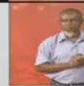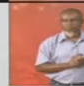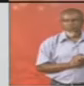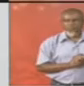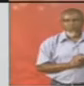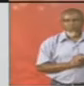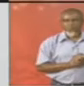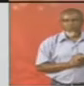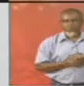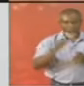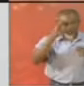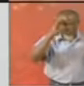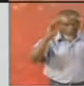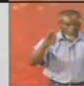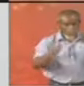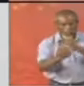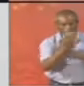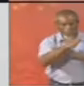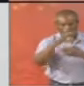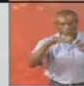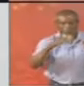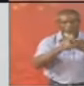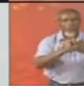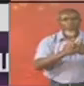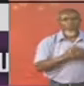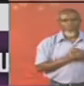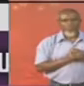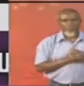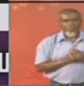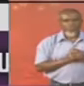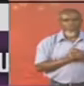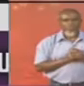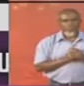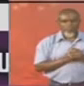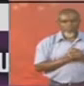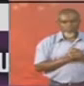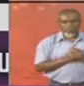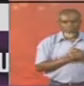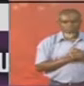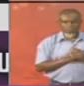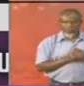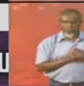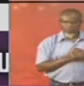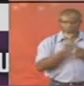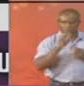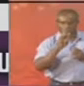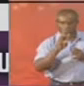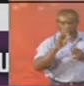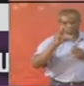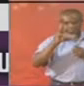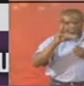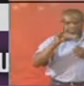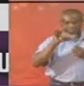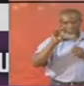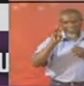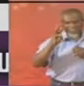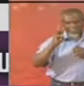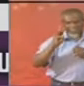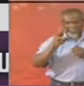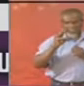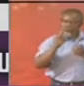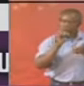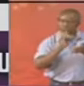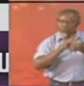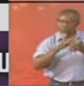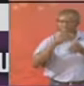Hello, good morning, everyone. I'm Fayola Bostek from Wired 868. My first question would go to Dr. Hines.